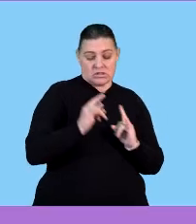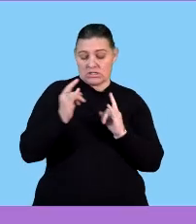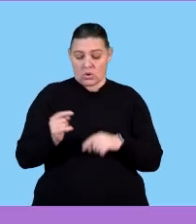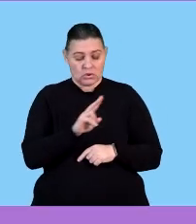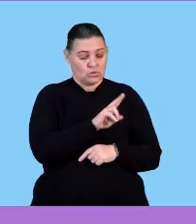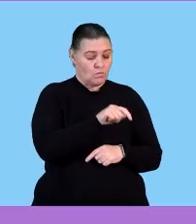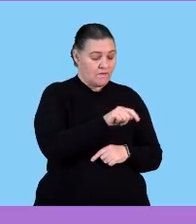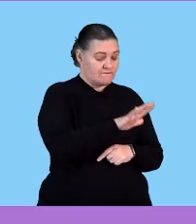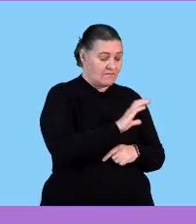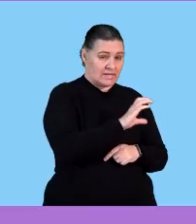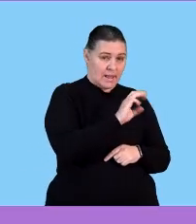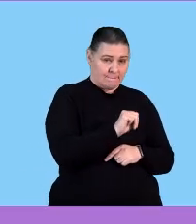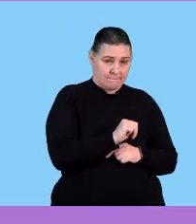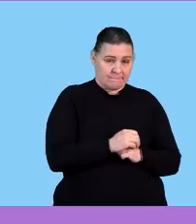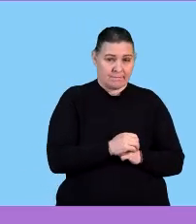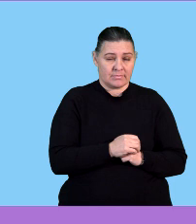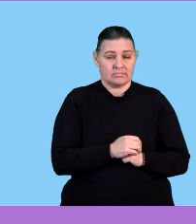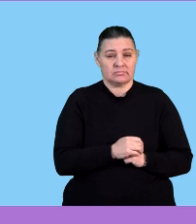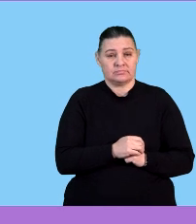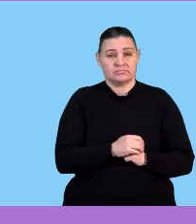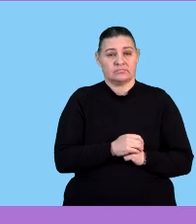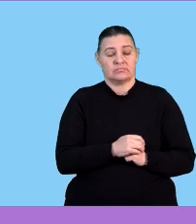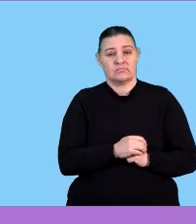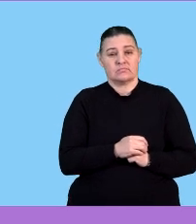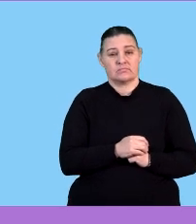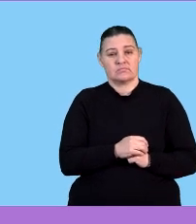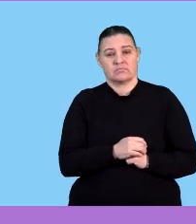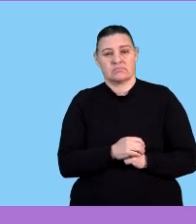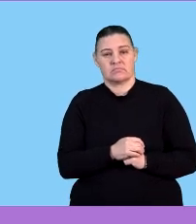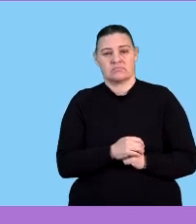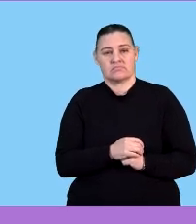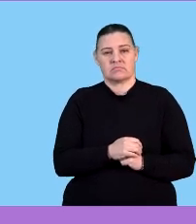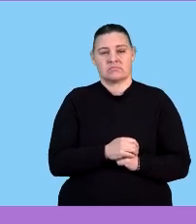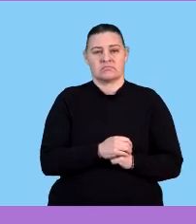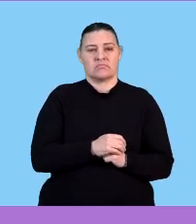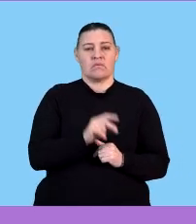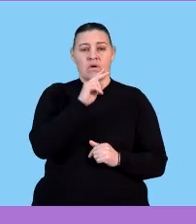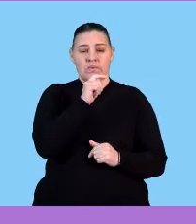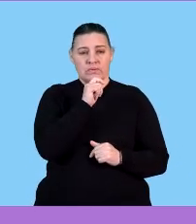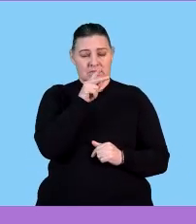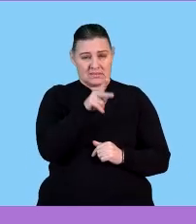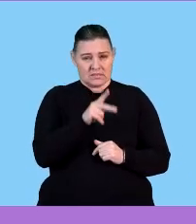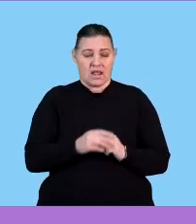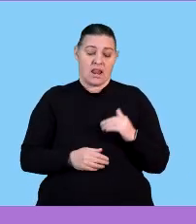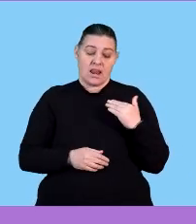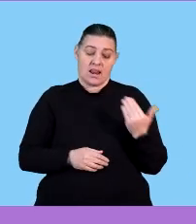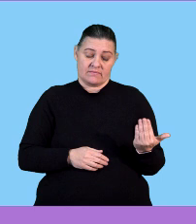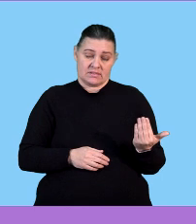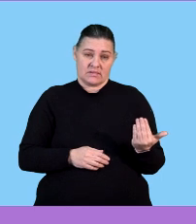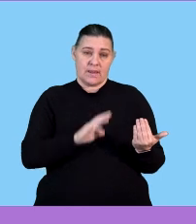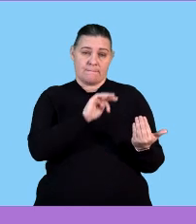towns is 2.5 centimeters on the map, remember, if we use those two dots, the left-hand